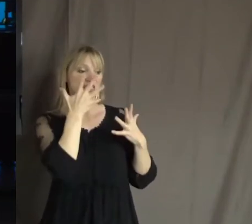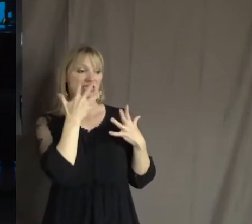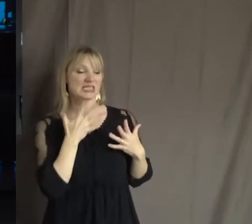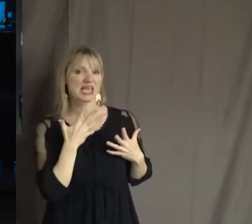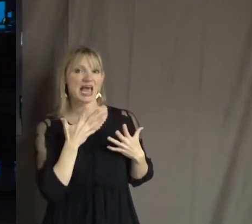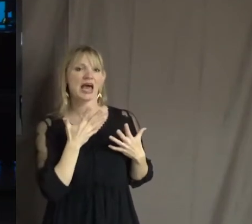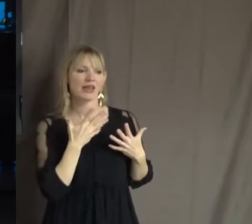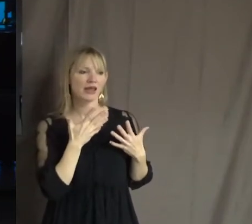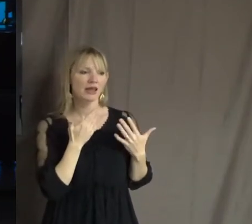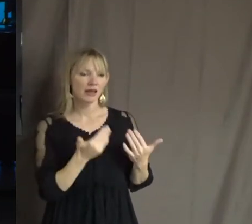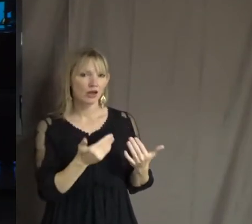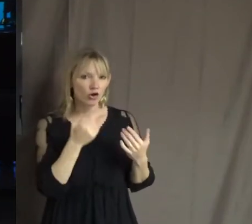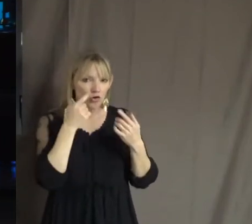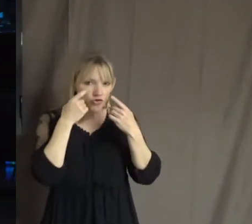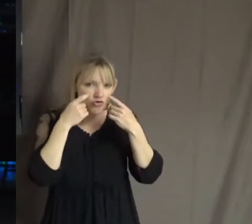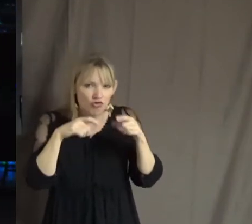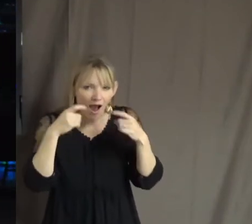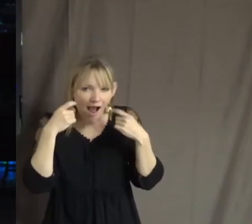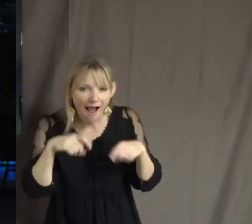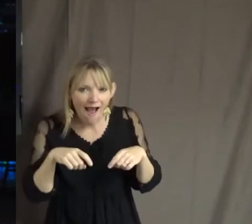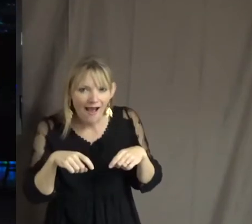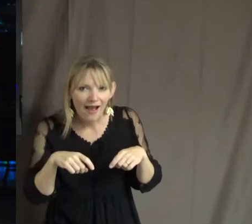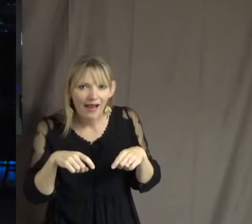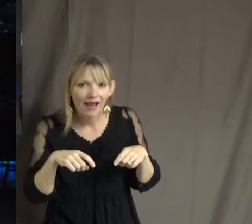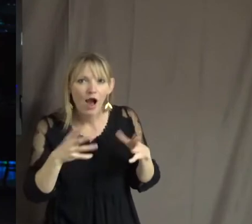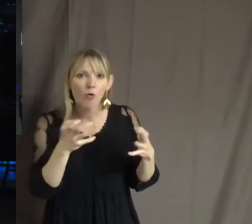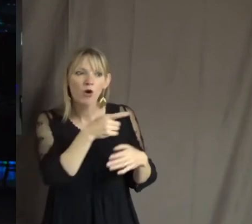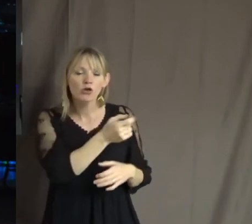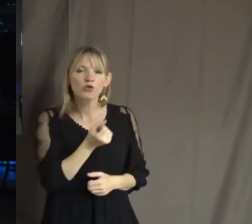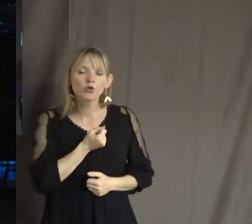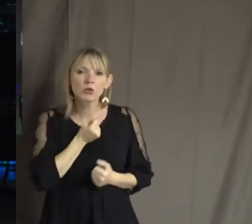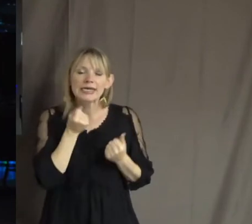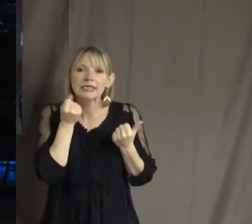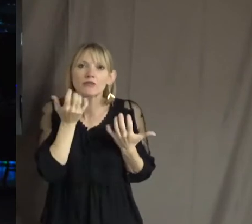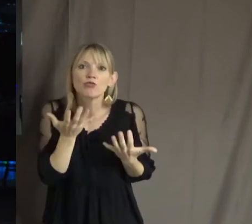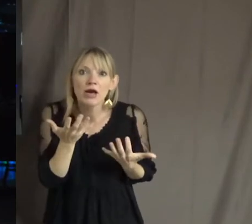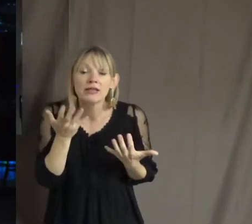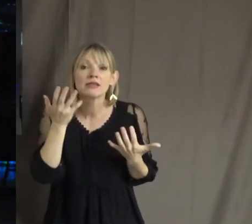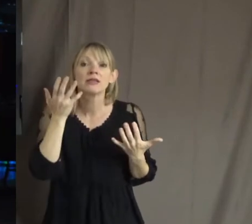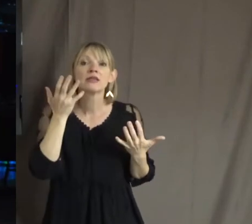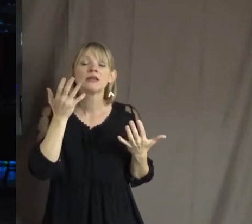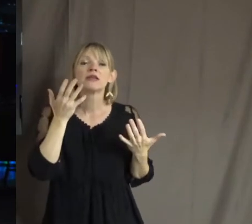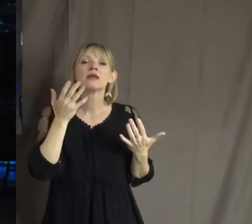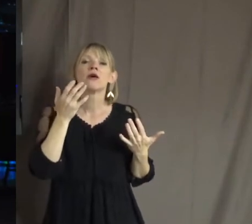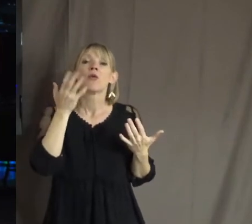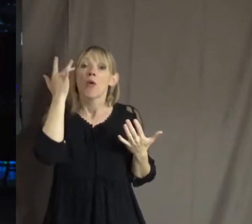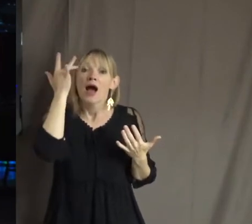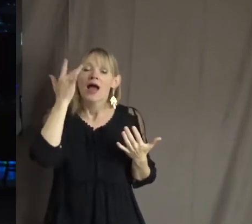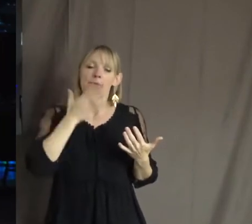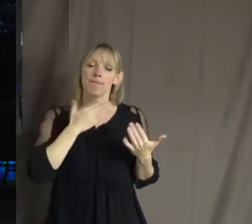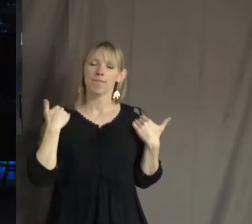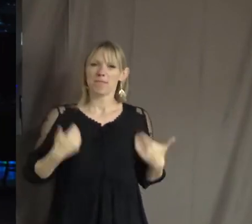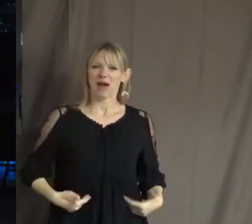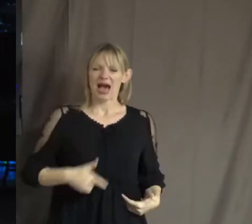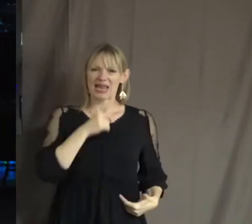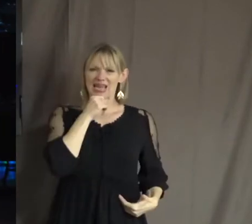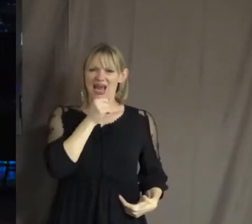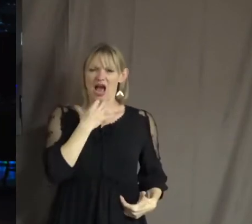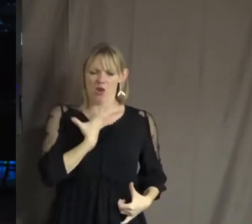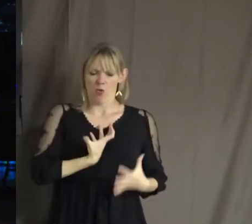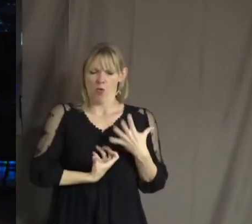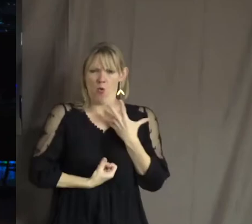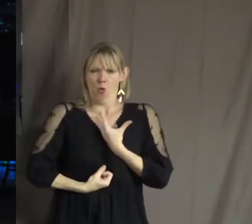you to cry. I want you to express, so that my body wasn't holding back all this